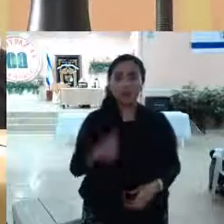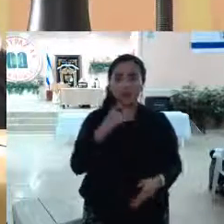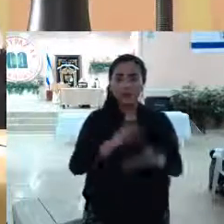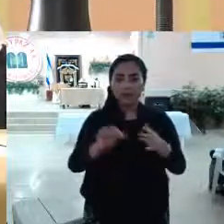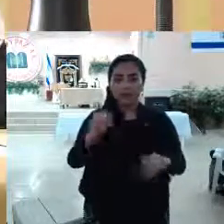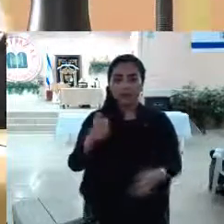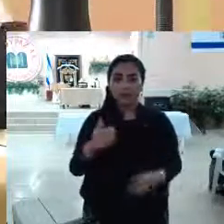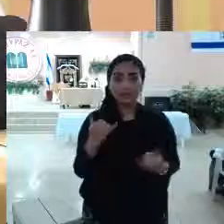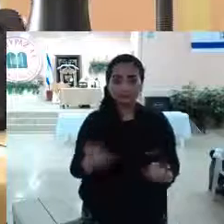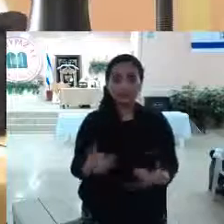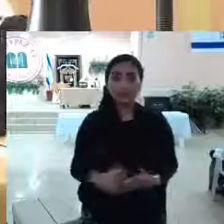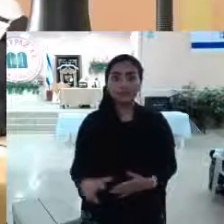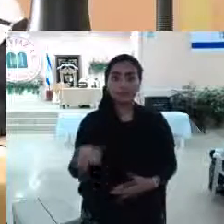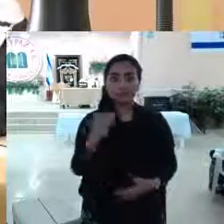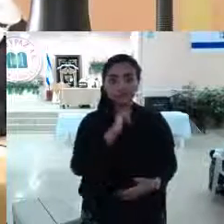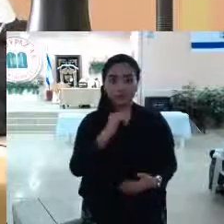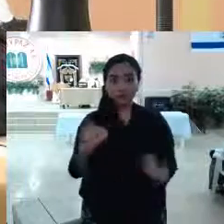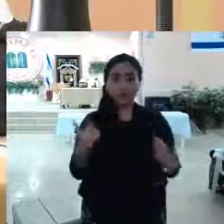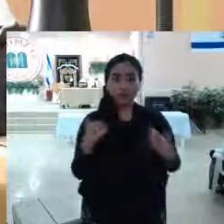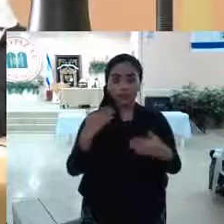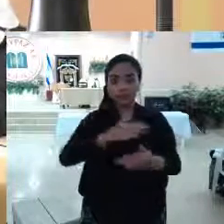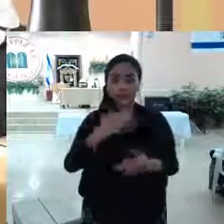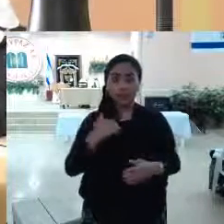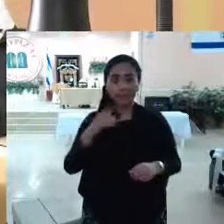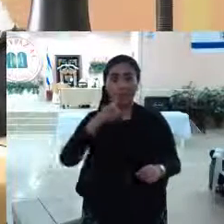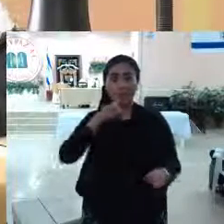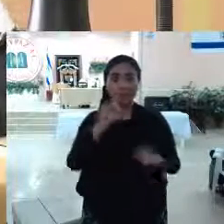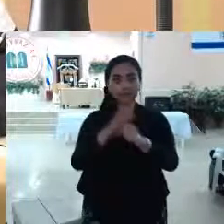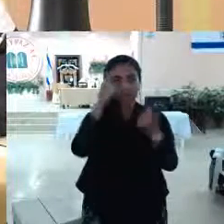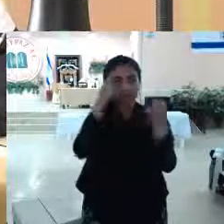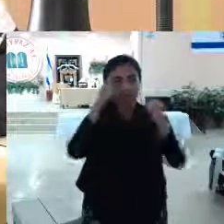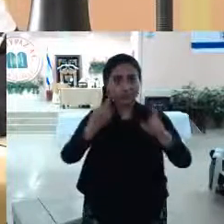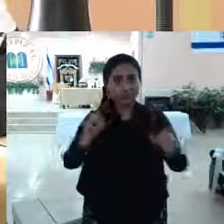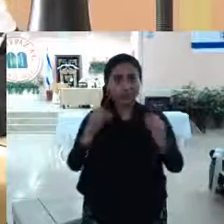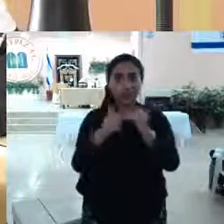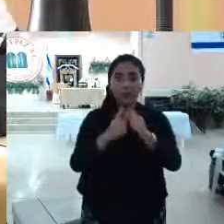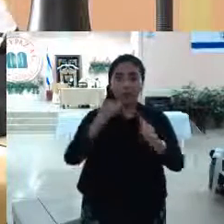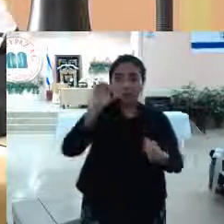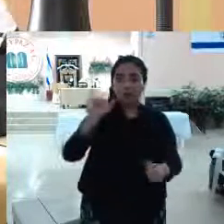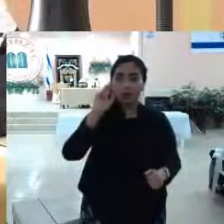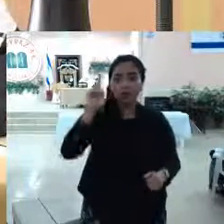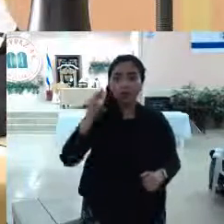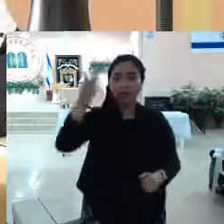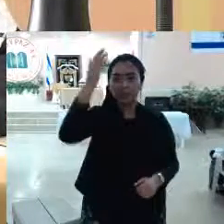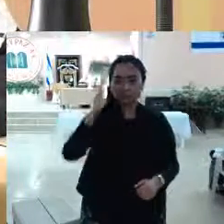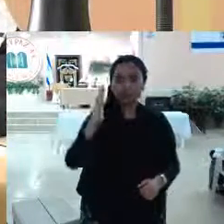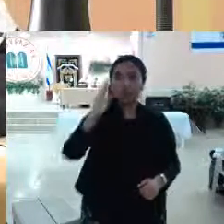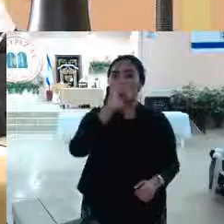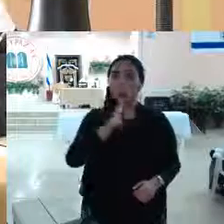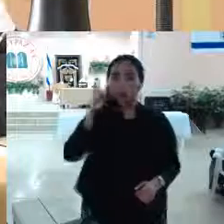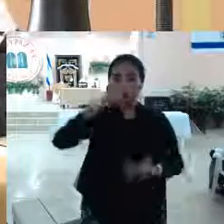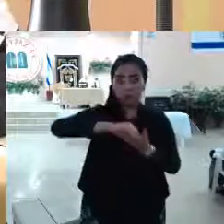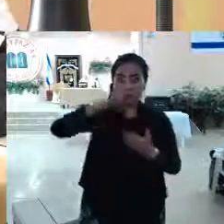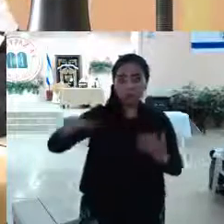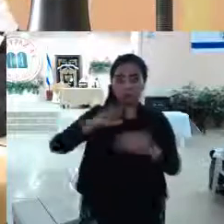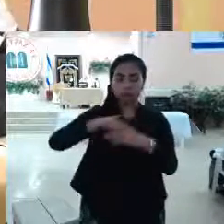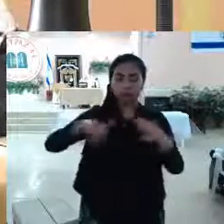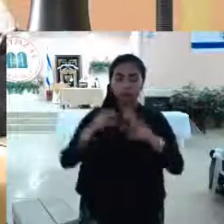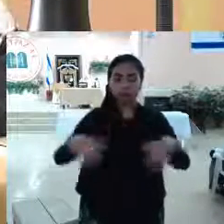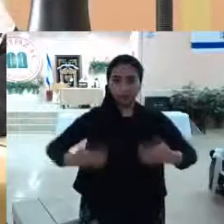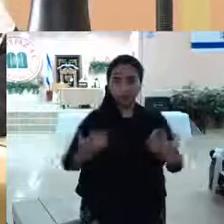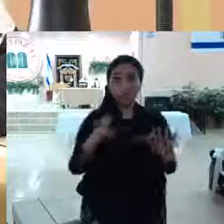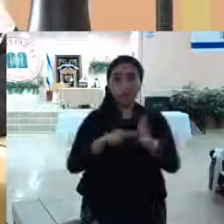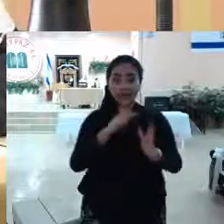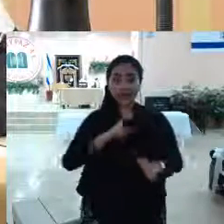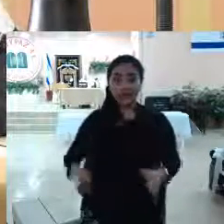verso 10, verse pues 10 says, yo he determinado hacer pacto con Yahweh, el Elohim de Israel, para que aparte de nosotros el ardor de su ira. Es decir, That el